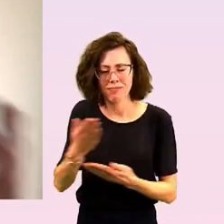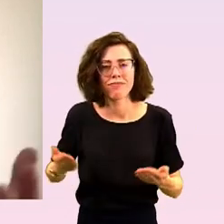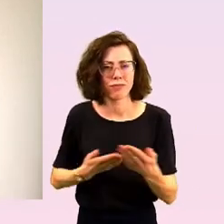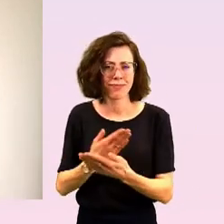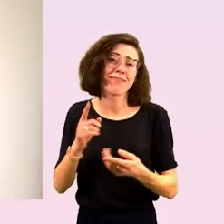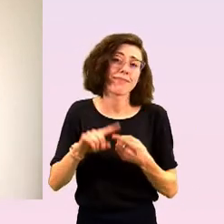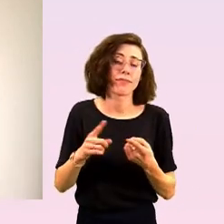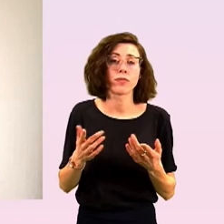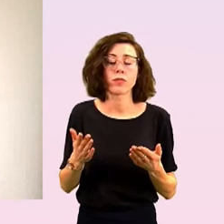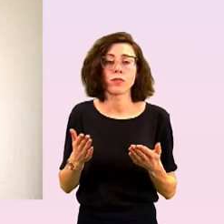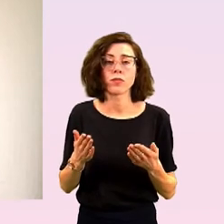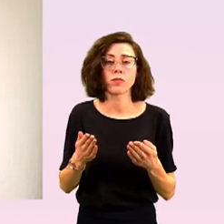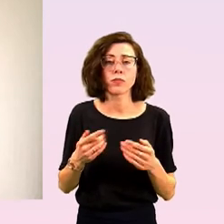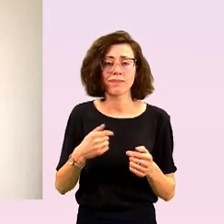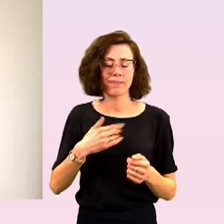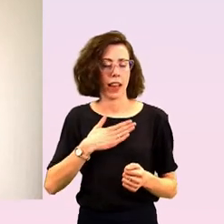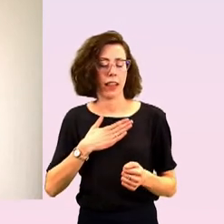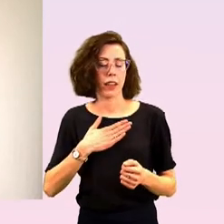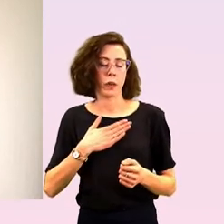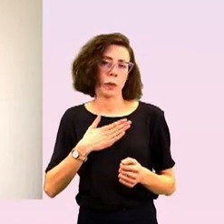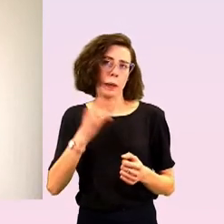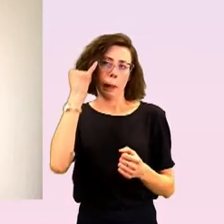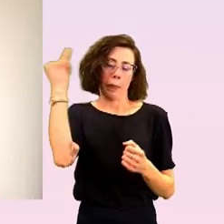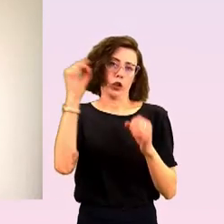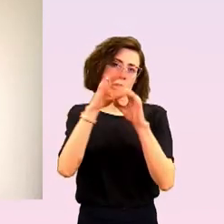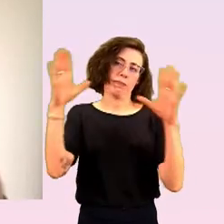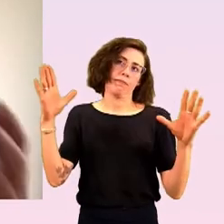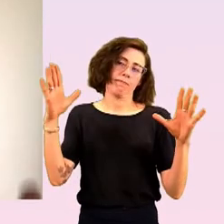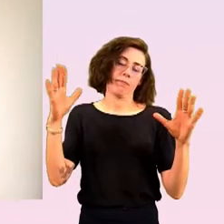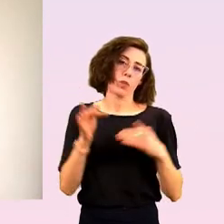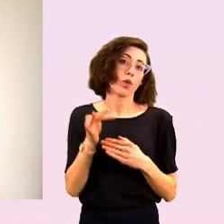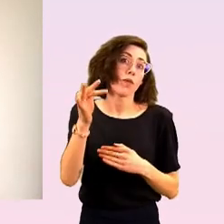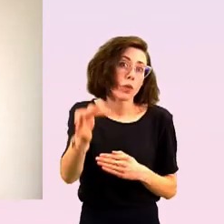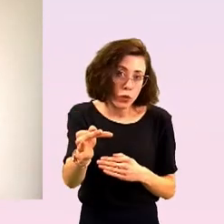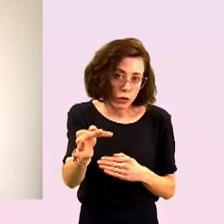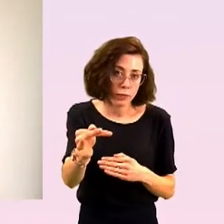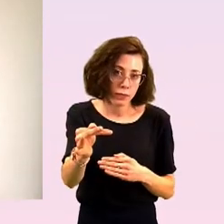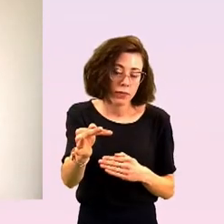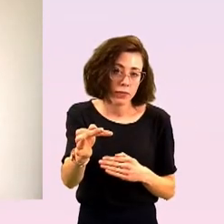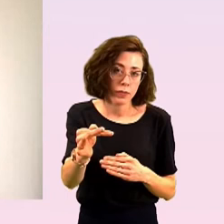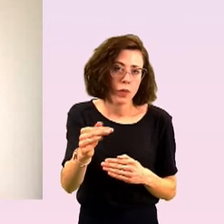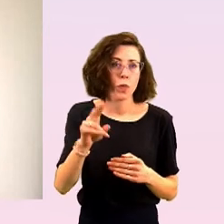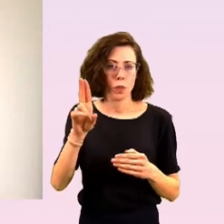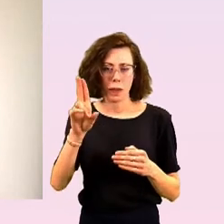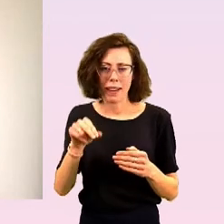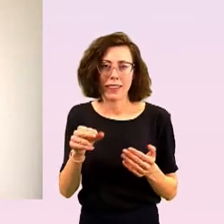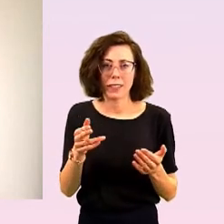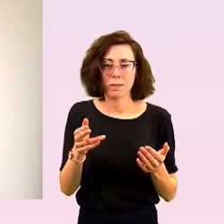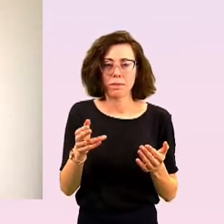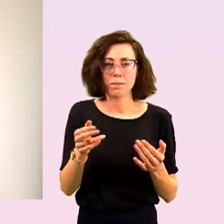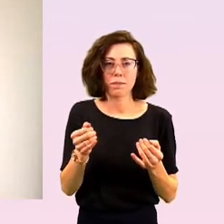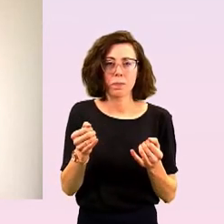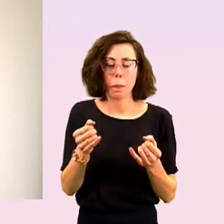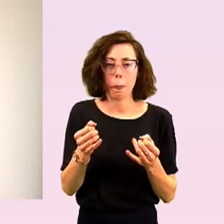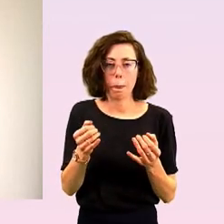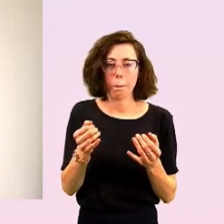too, I think, I'd like to imagine that in the future, they also act as an incentive to